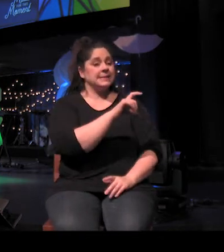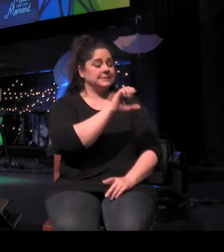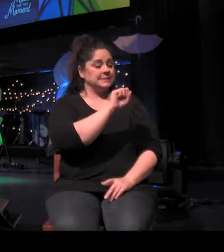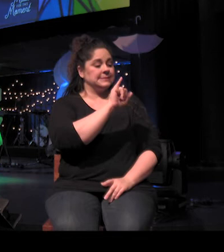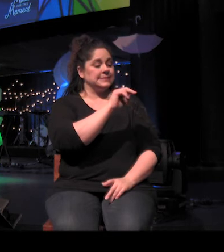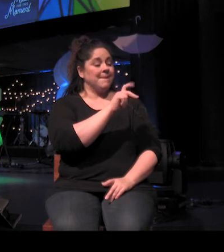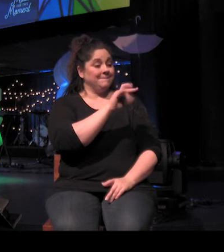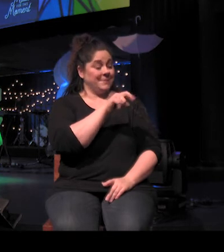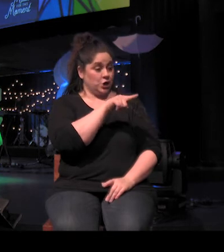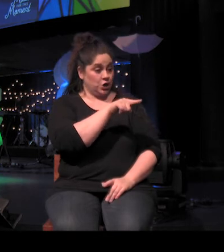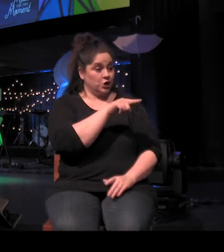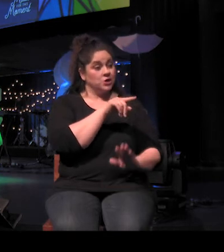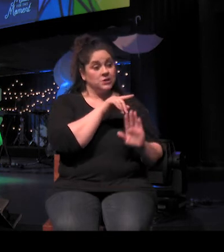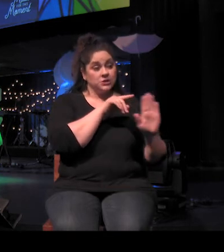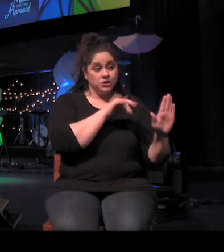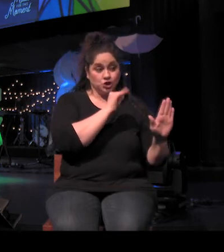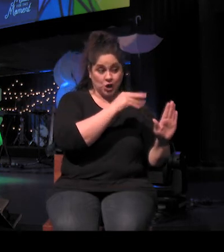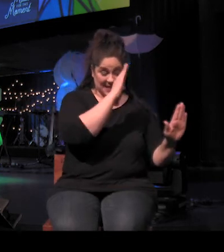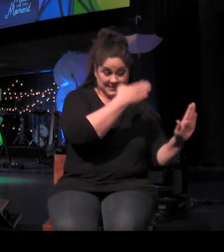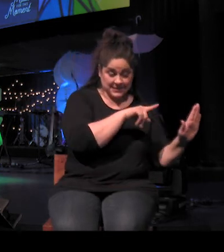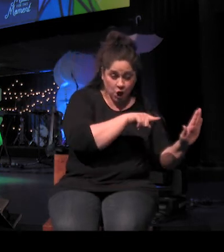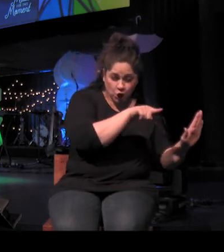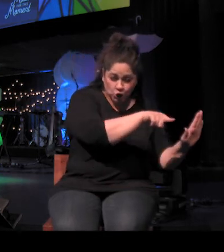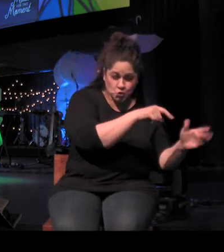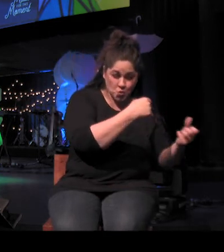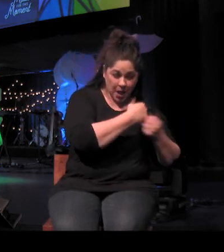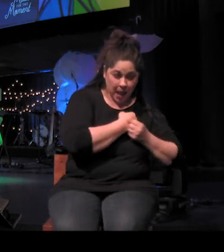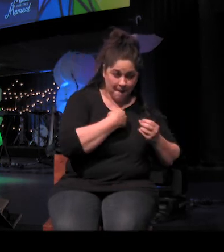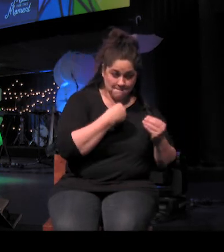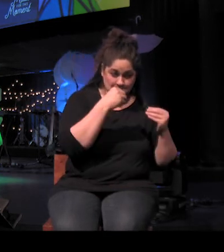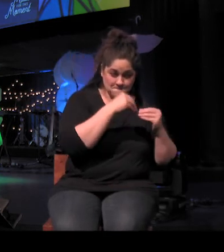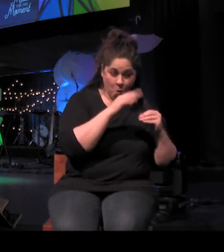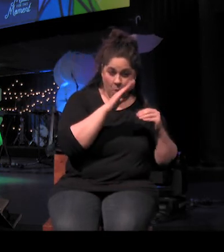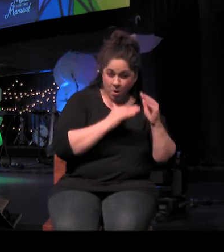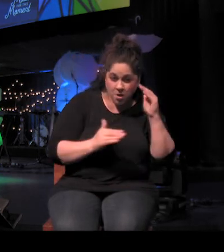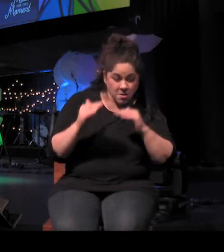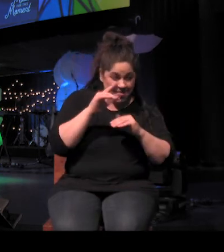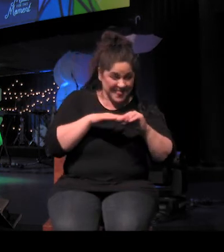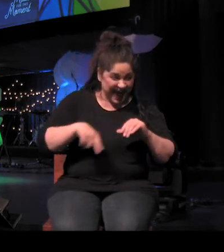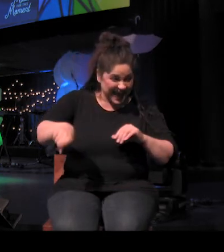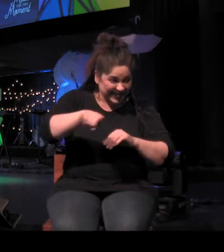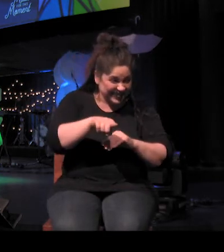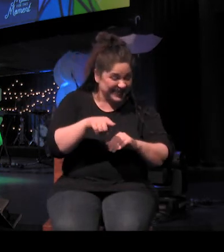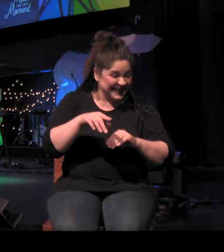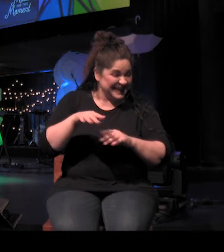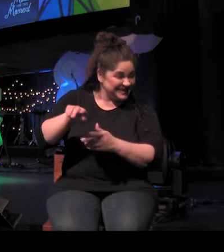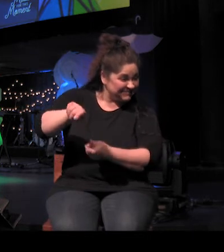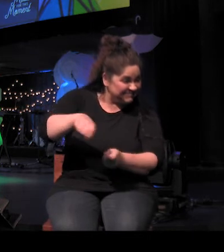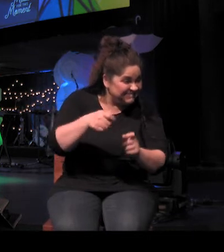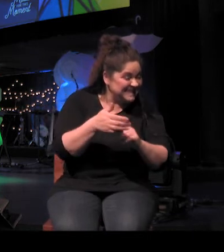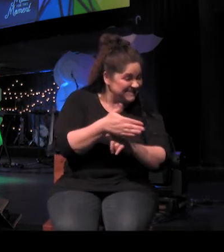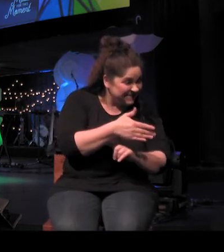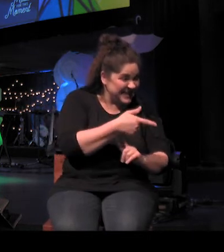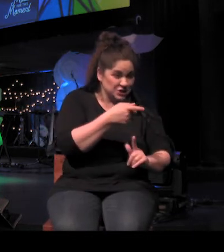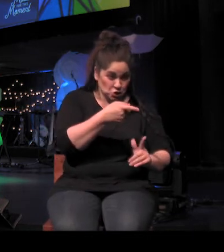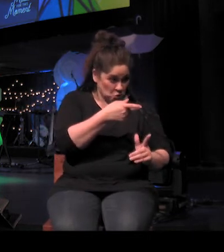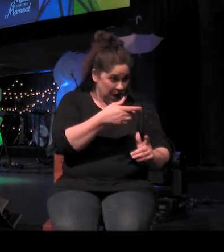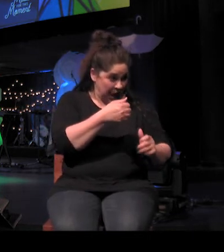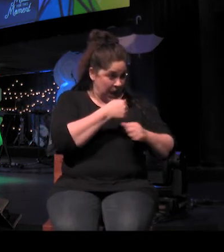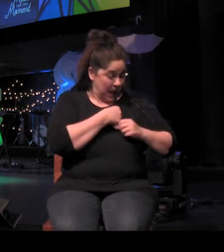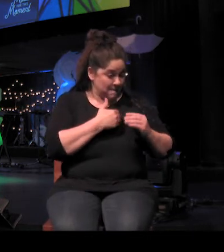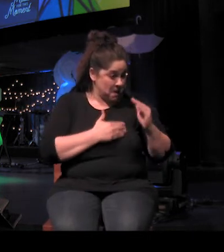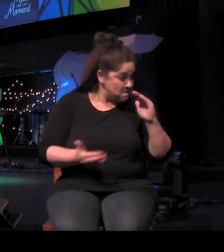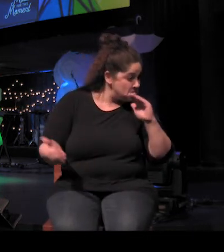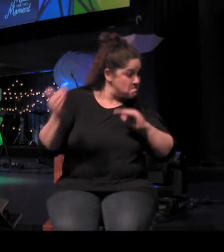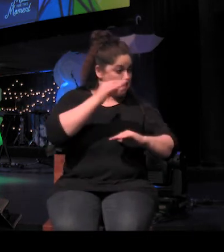of John, do you love me more than these?'" More than these fish, more than fishing, more than these other disciples. He gives them this opportunity to